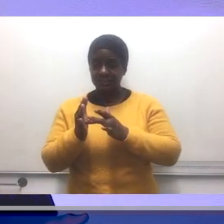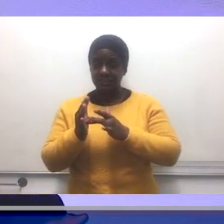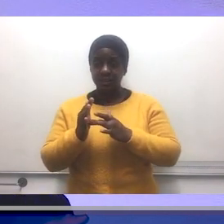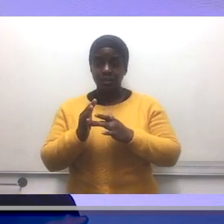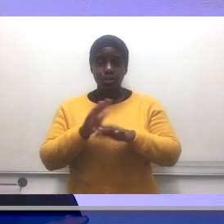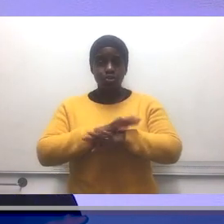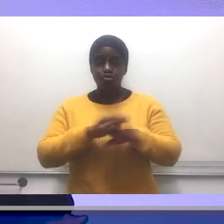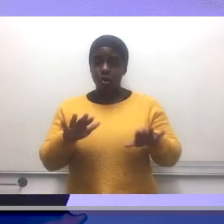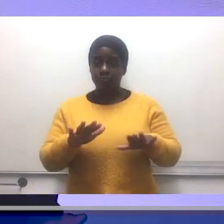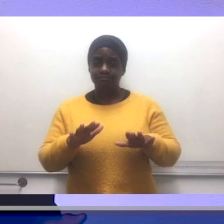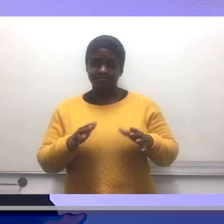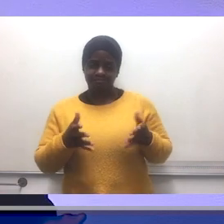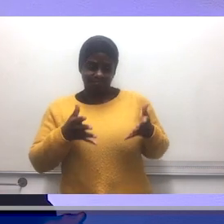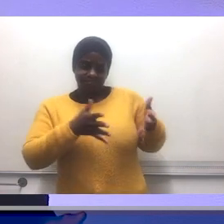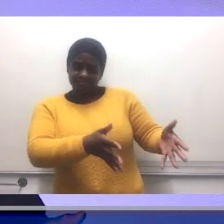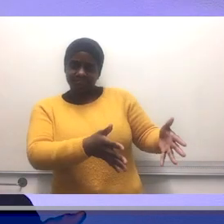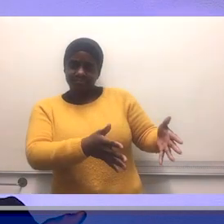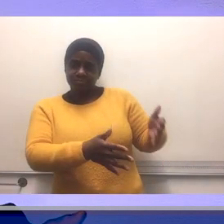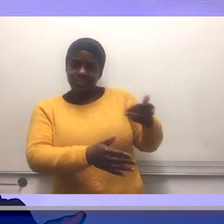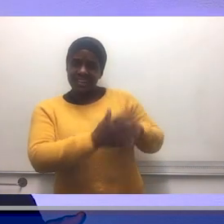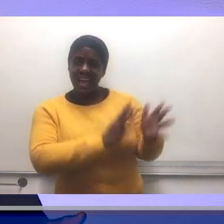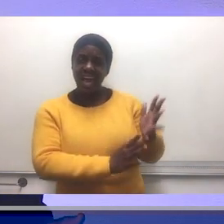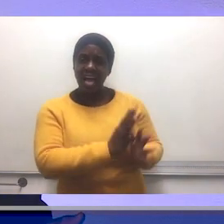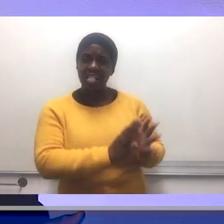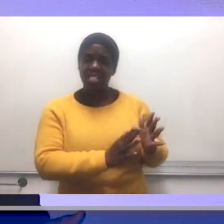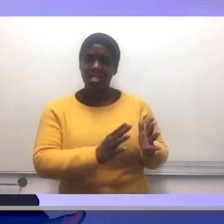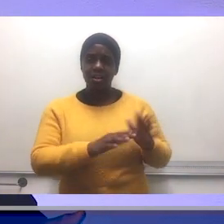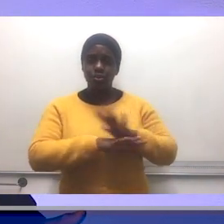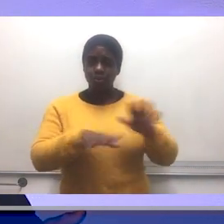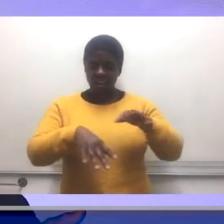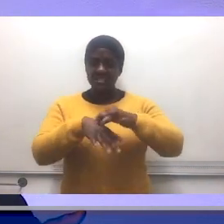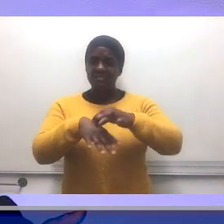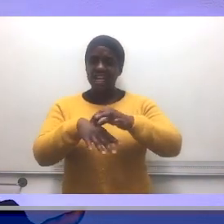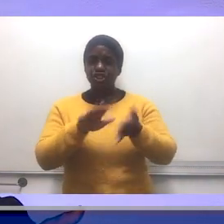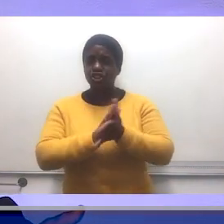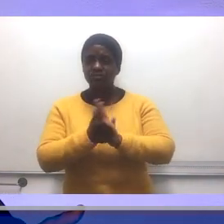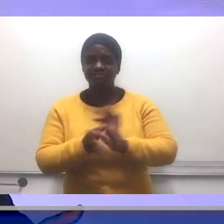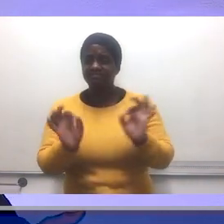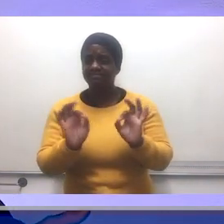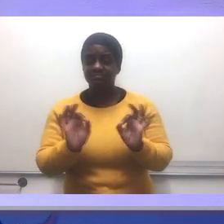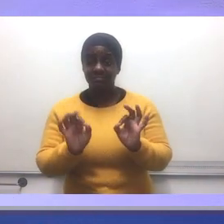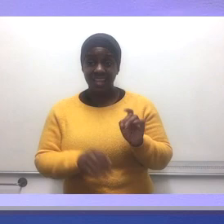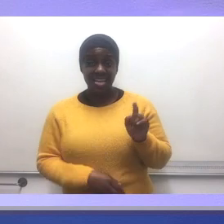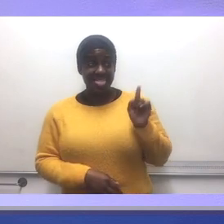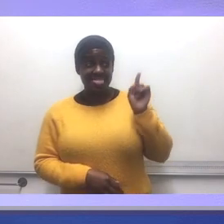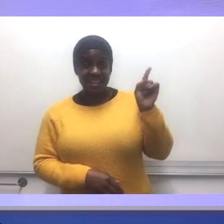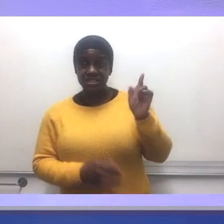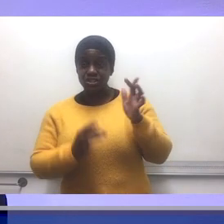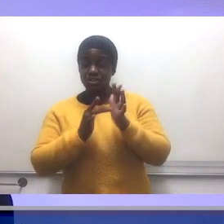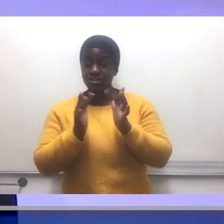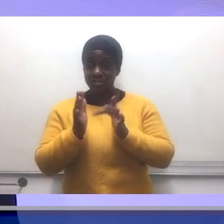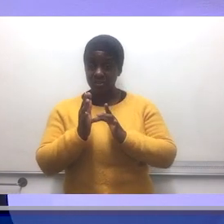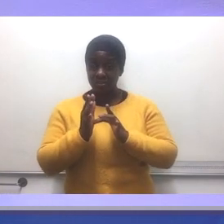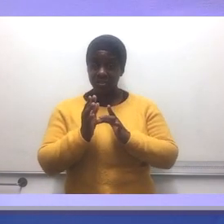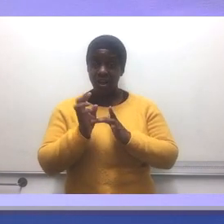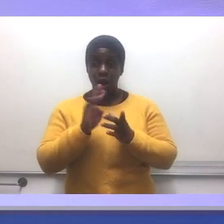not abandon to Hades, nor did his flesh see corruption. This Jesus